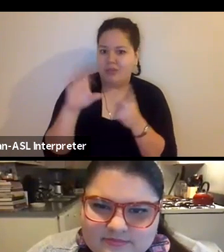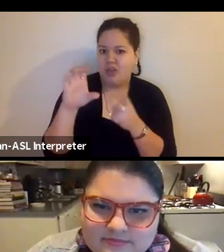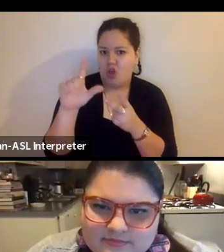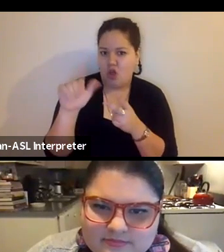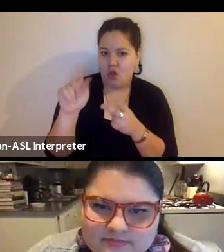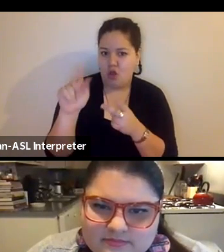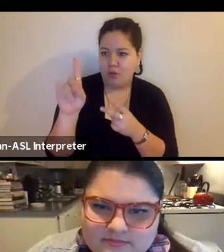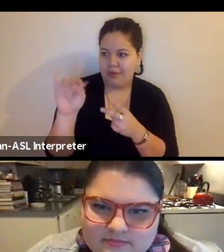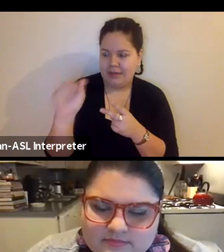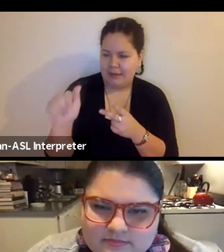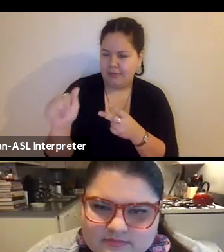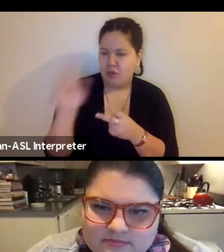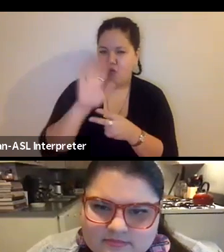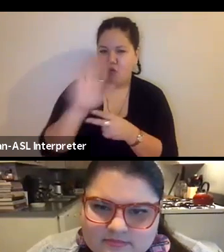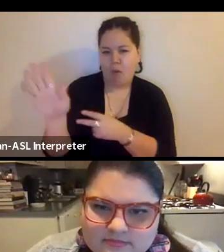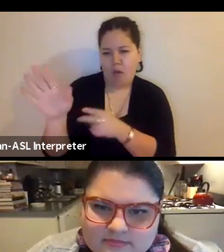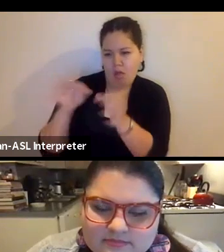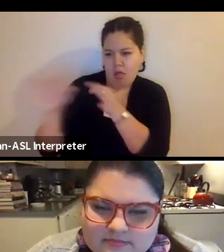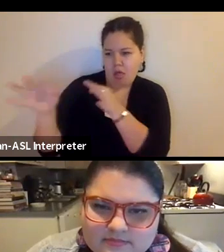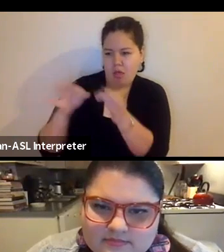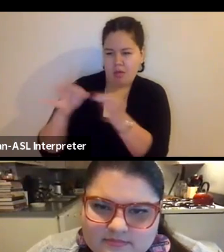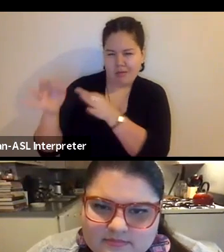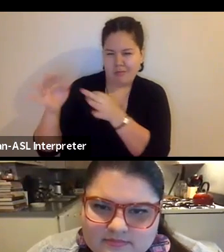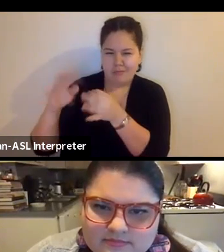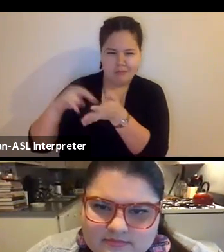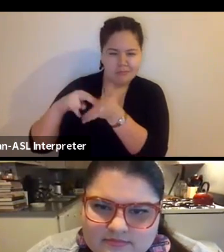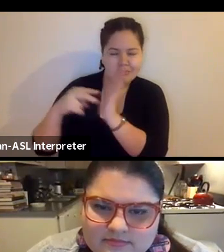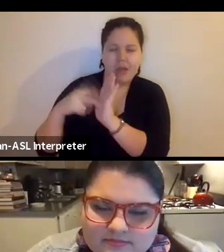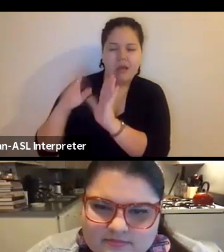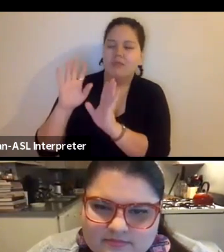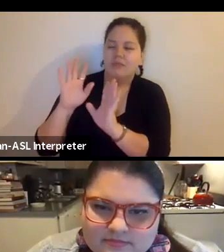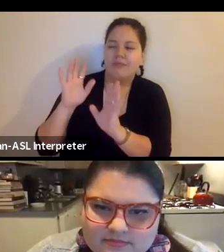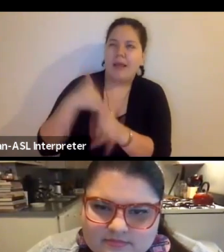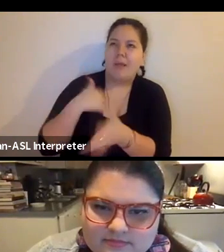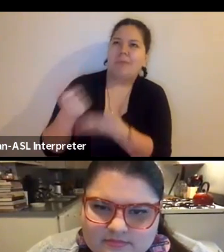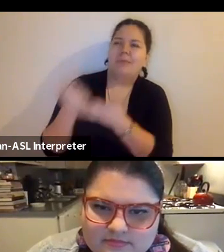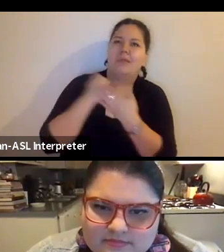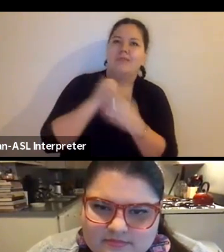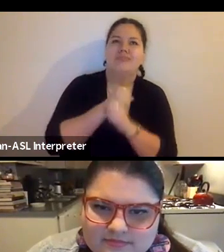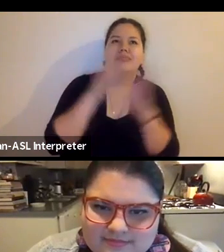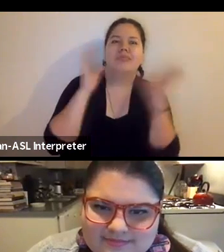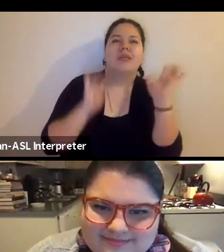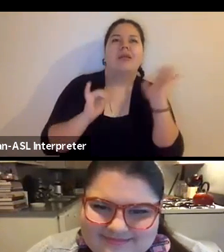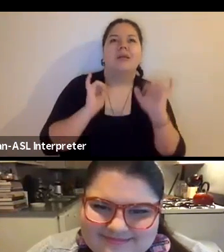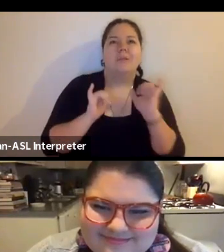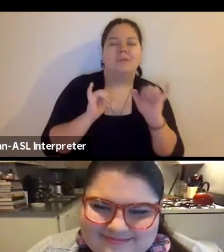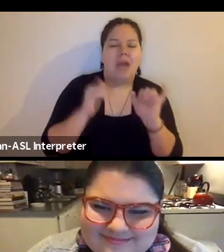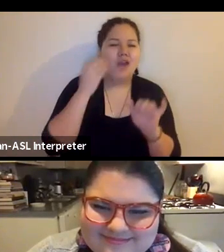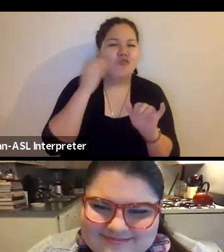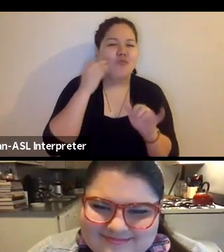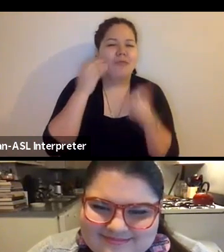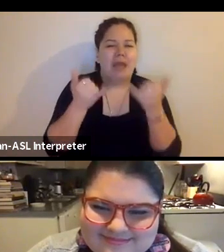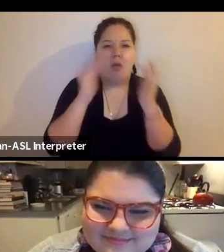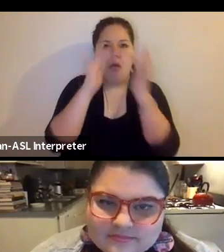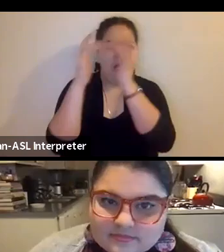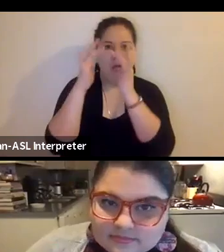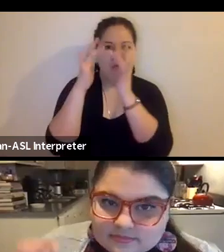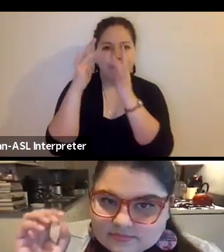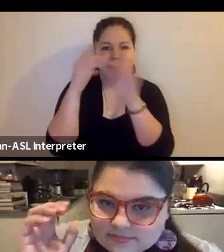for centering us in place, even though we're in cyberspace.